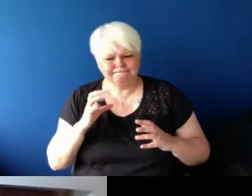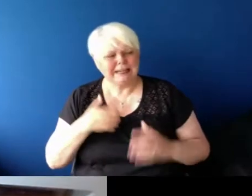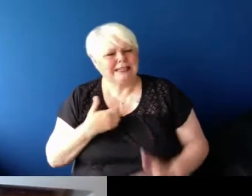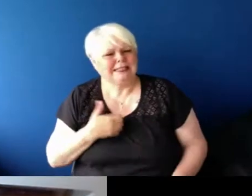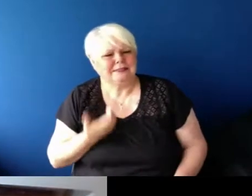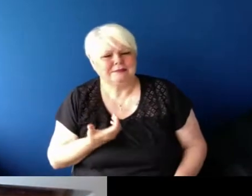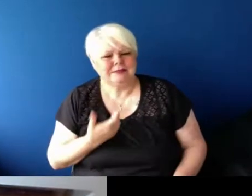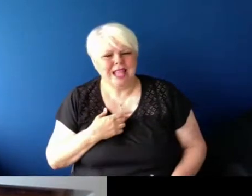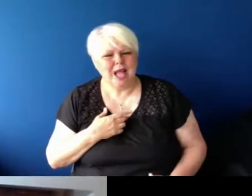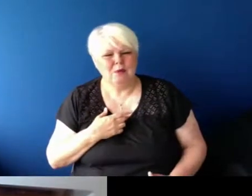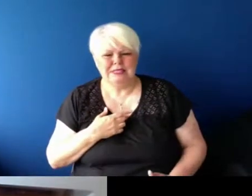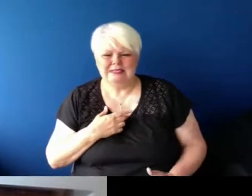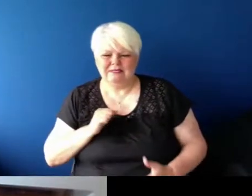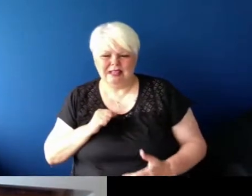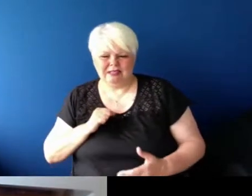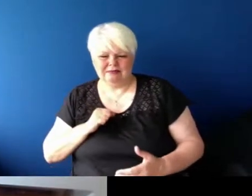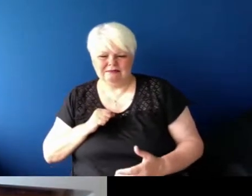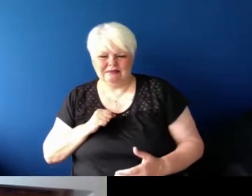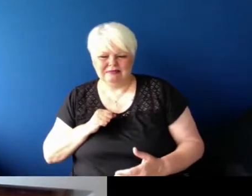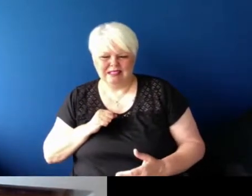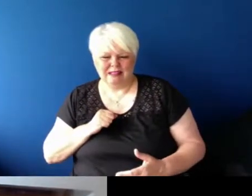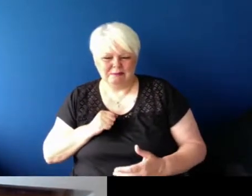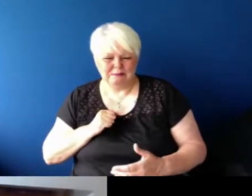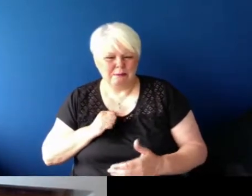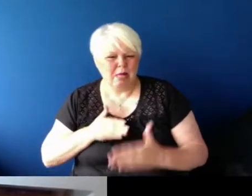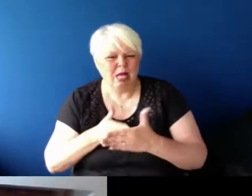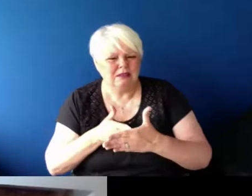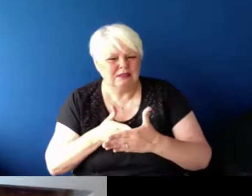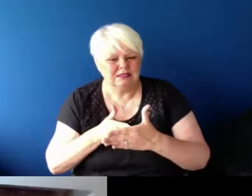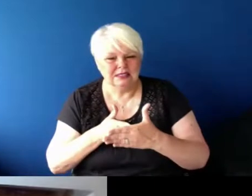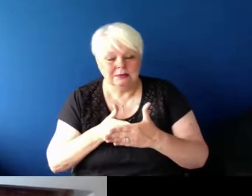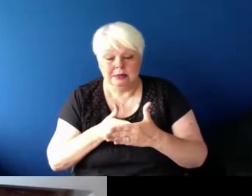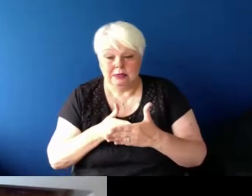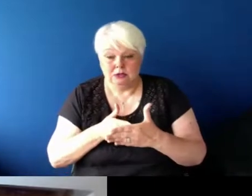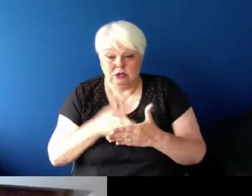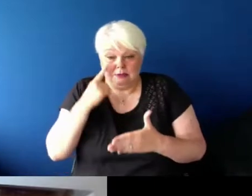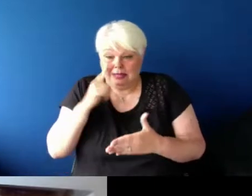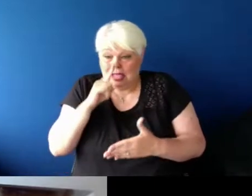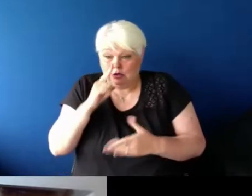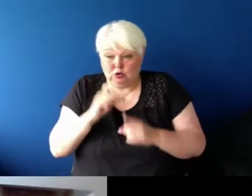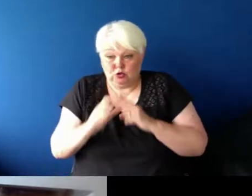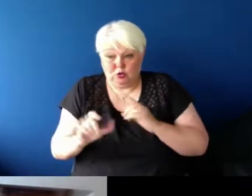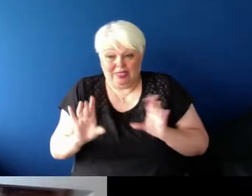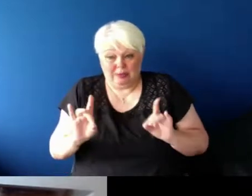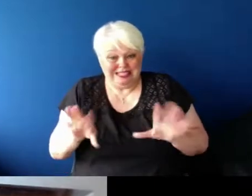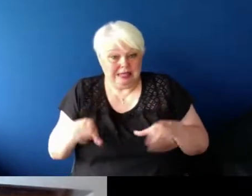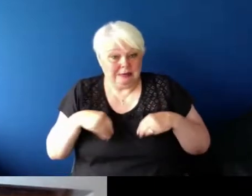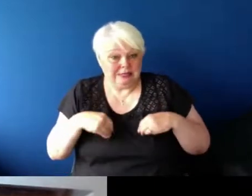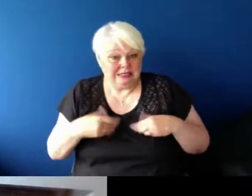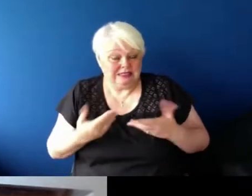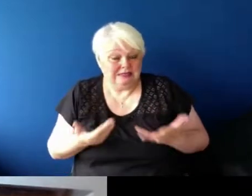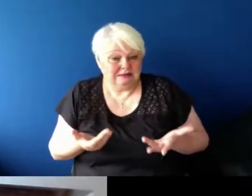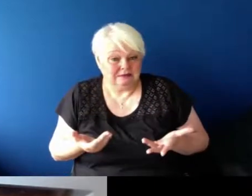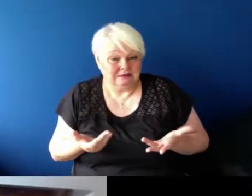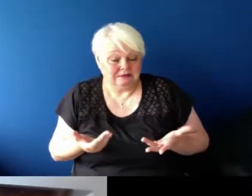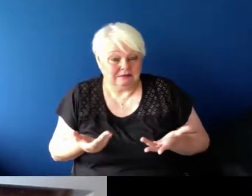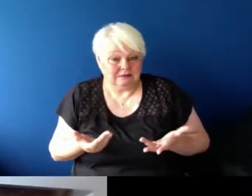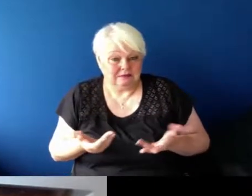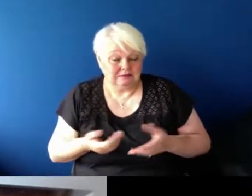I wasn't thwarted in that sense. It was just, that's not something you can't do, you know. And I suppose